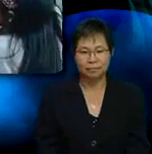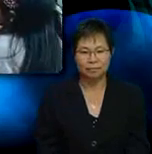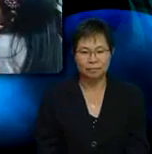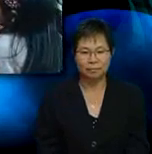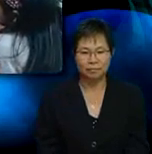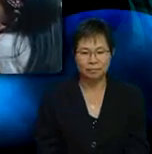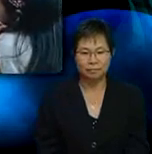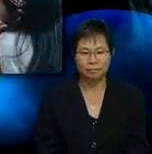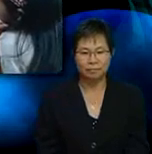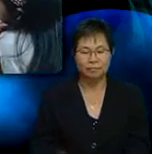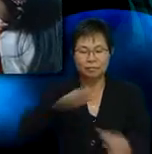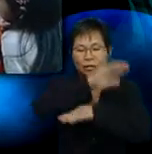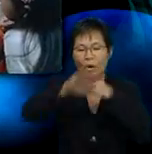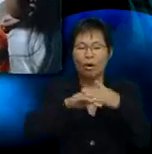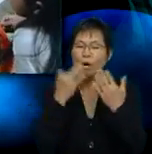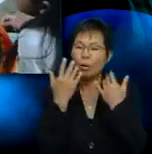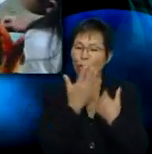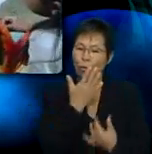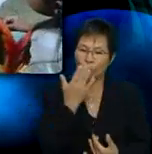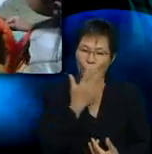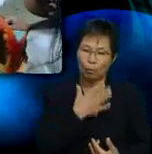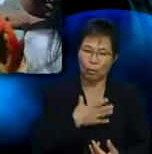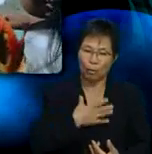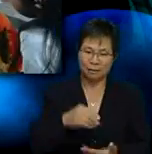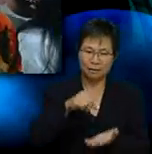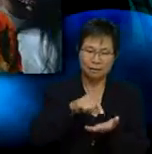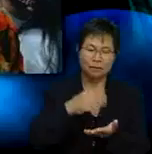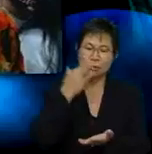It's all white. See? Yeah.